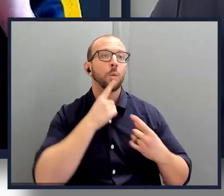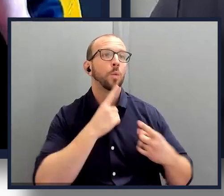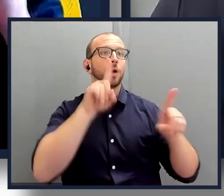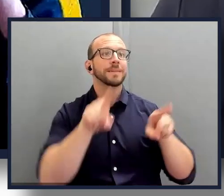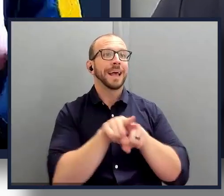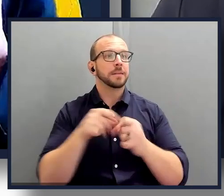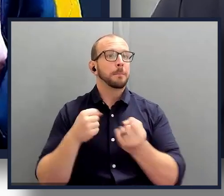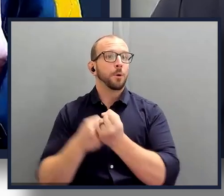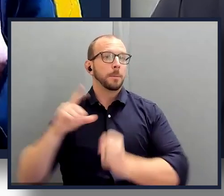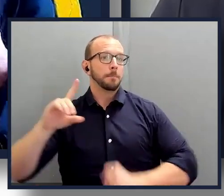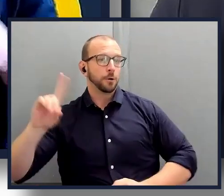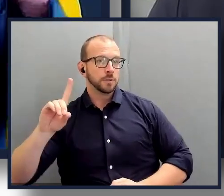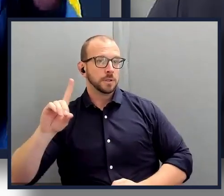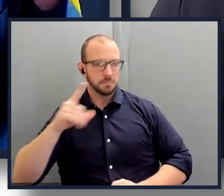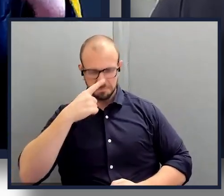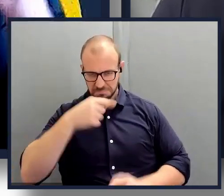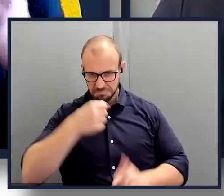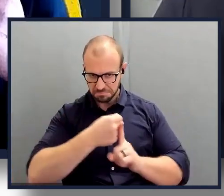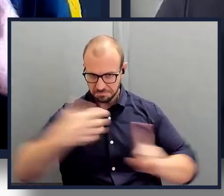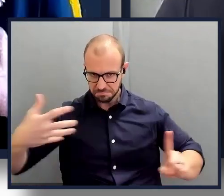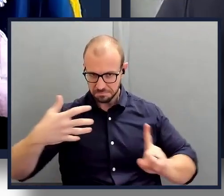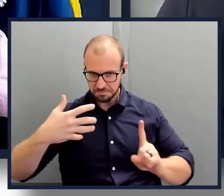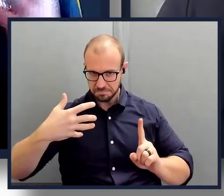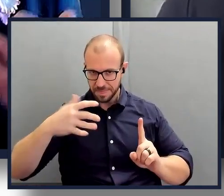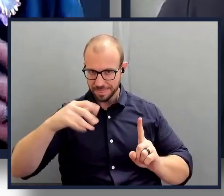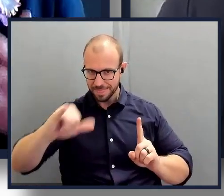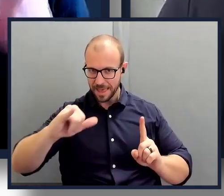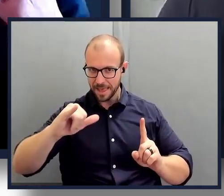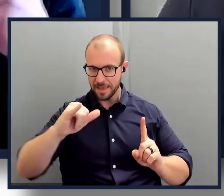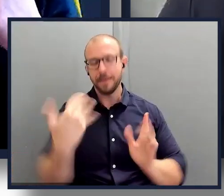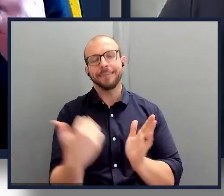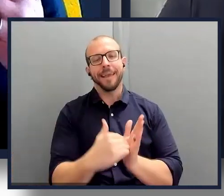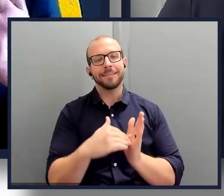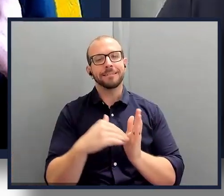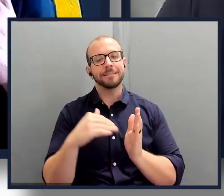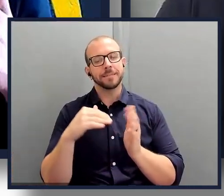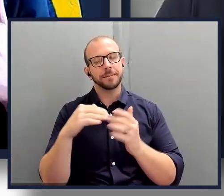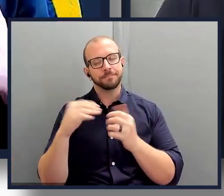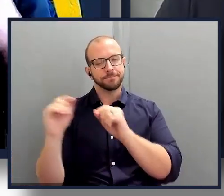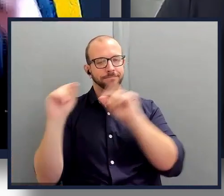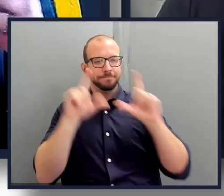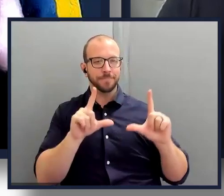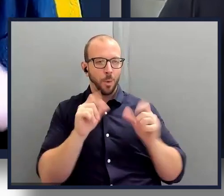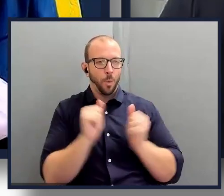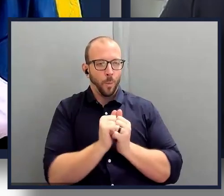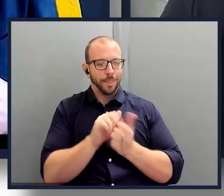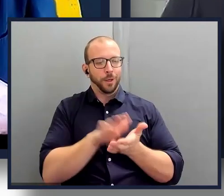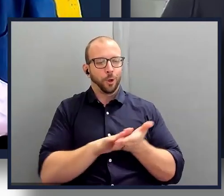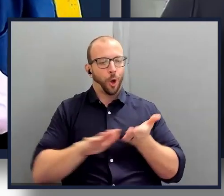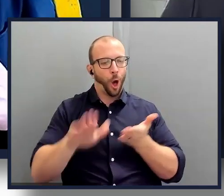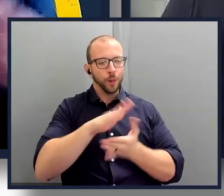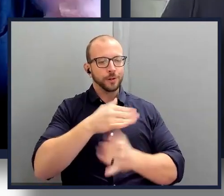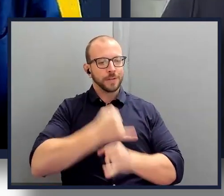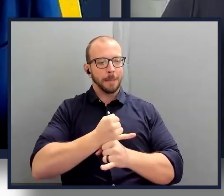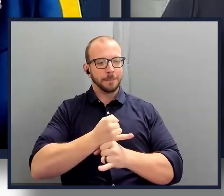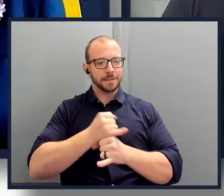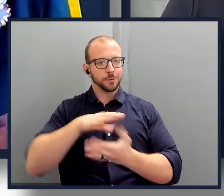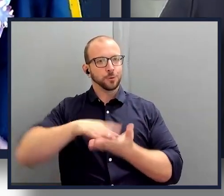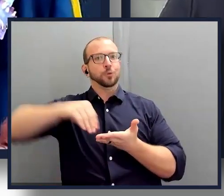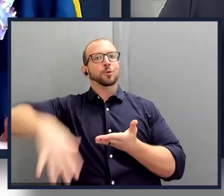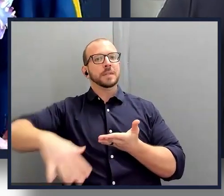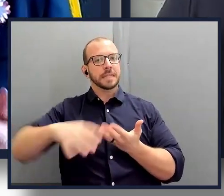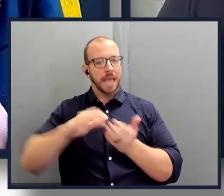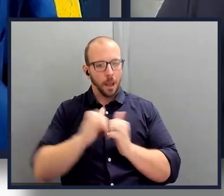Yeah. Can you talk more about that, again, through the lens of the potential for college campus folks to activate those means